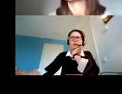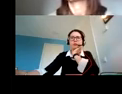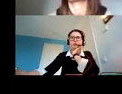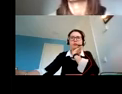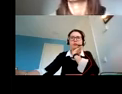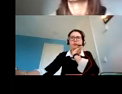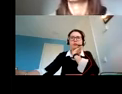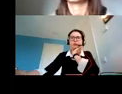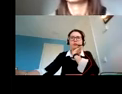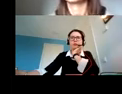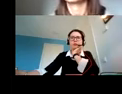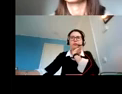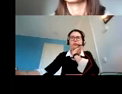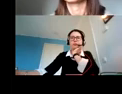of